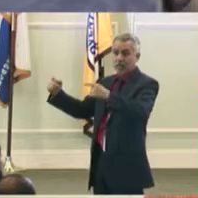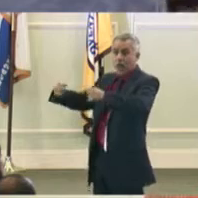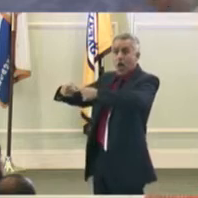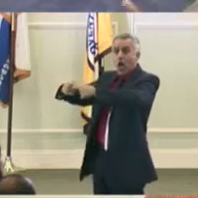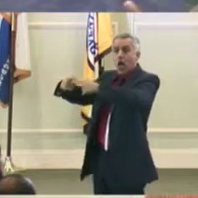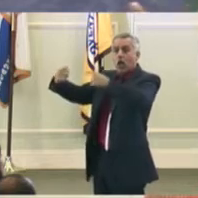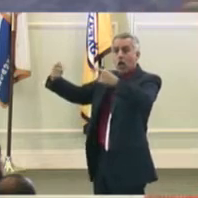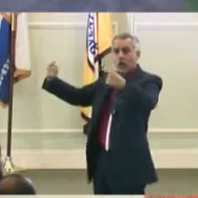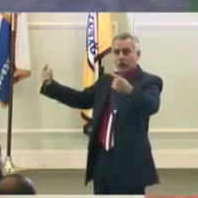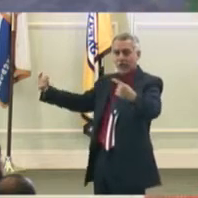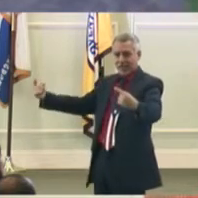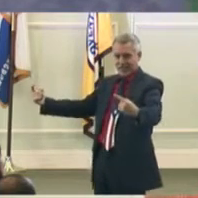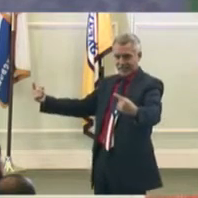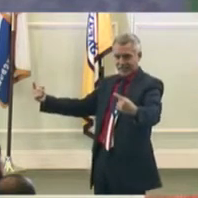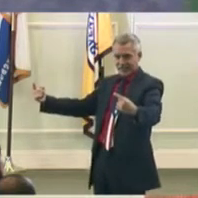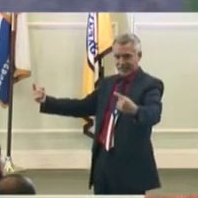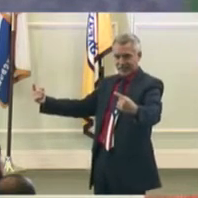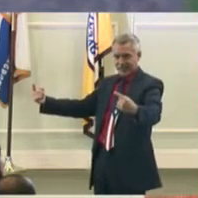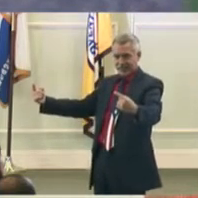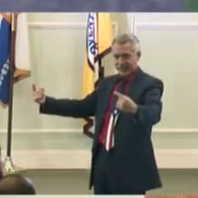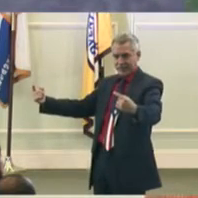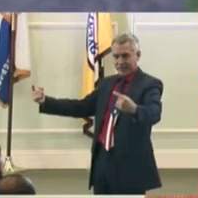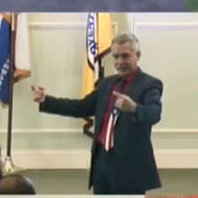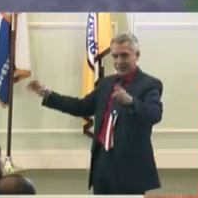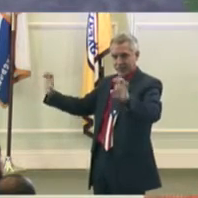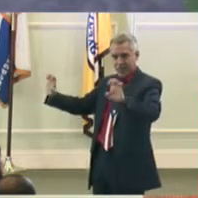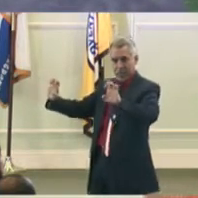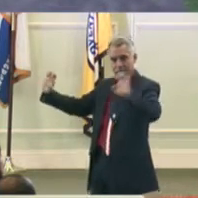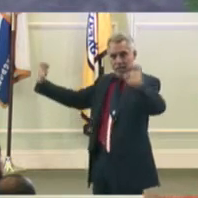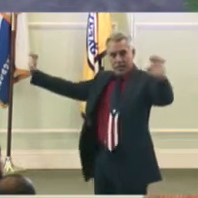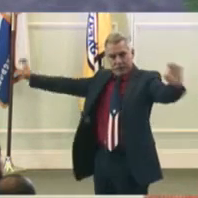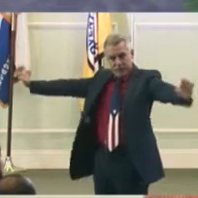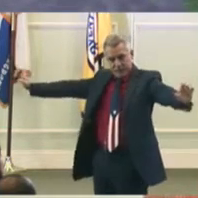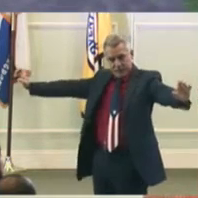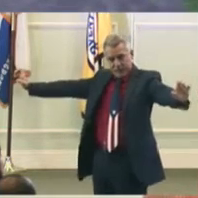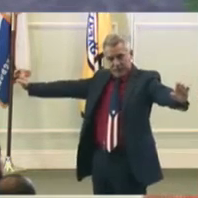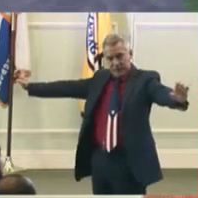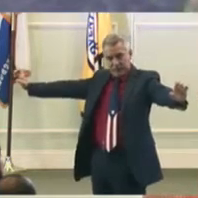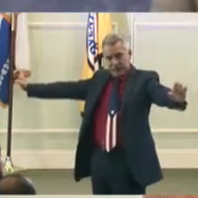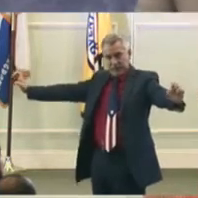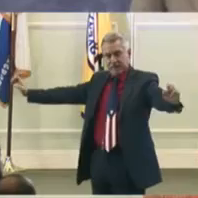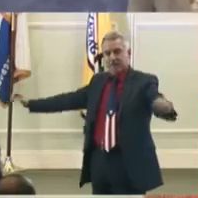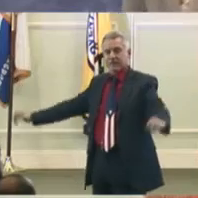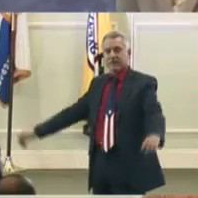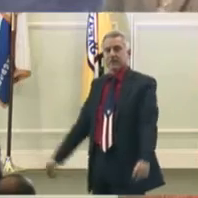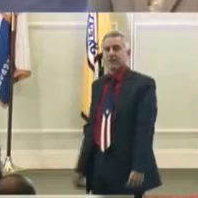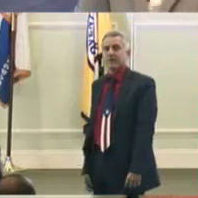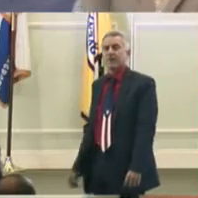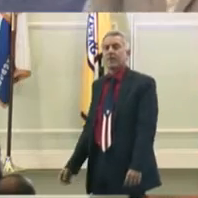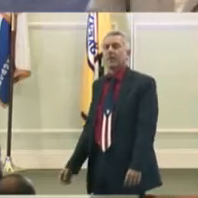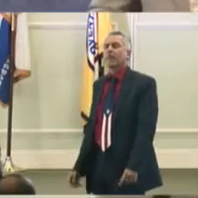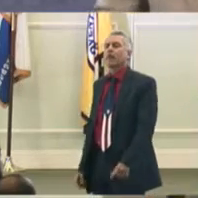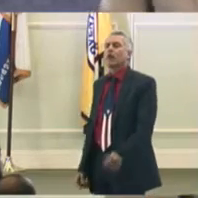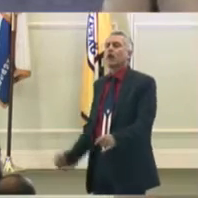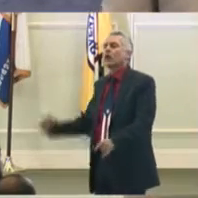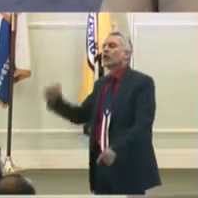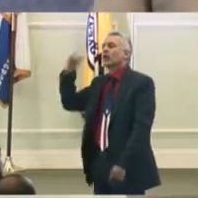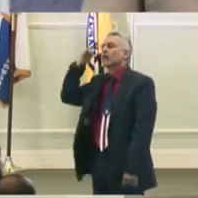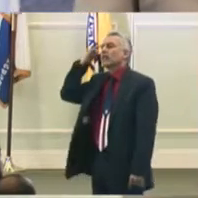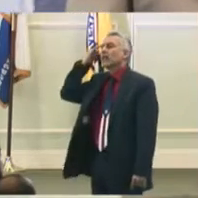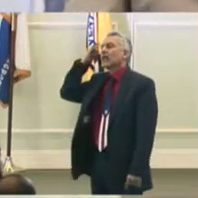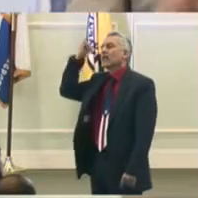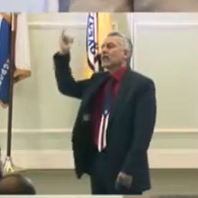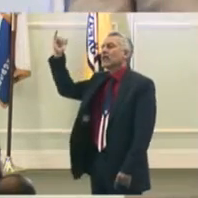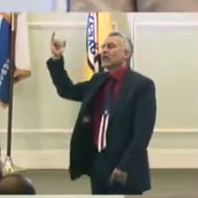That is not who God is. We're going to get the text to kind of bear that out. So brother, sister, where did this idea of a grumpy